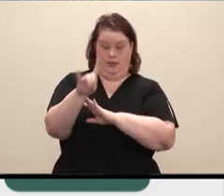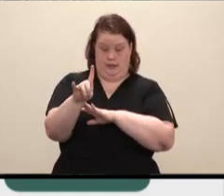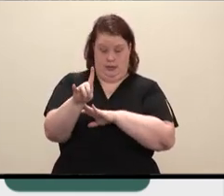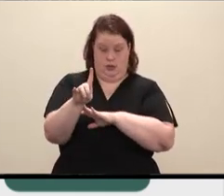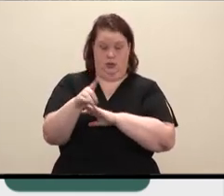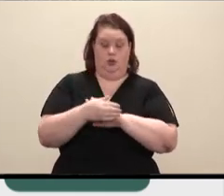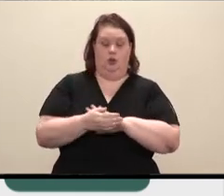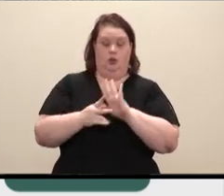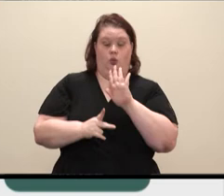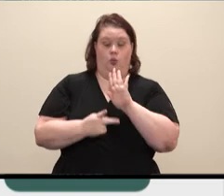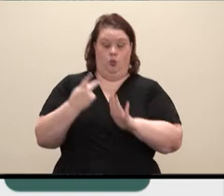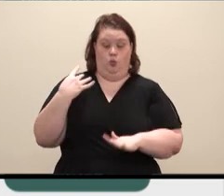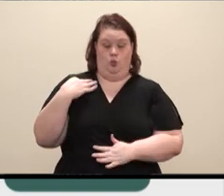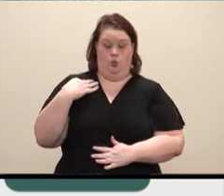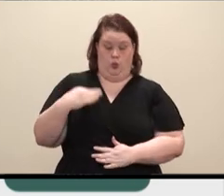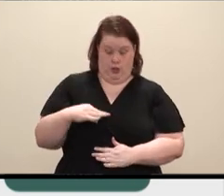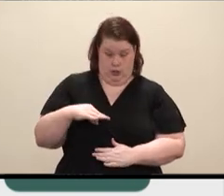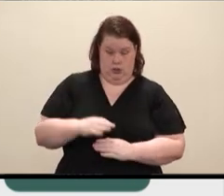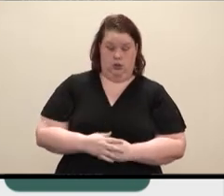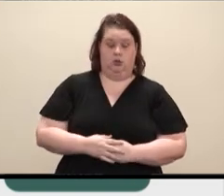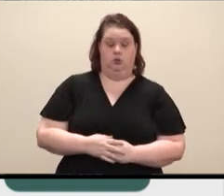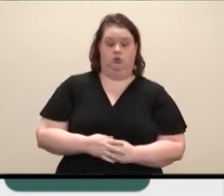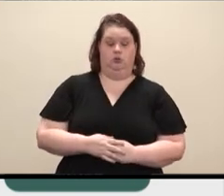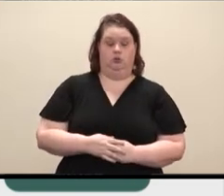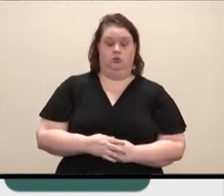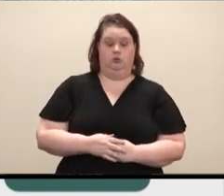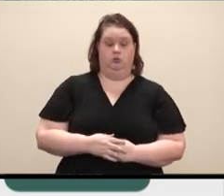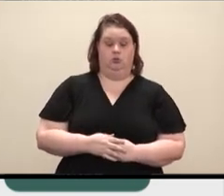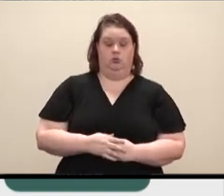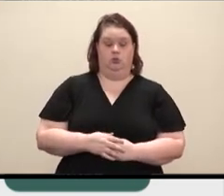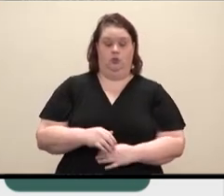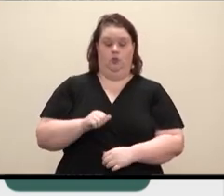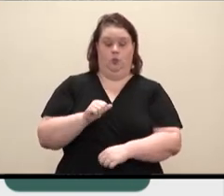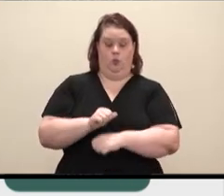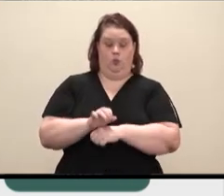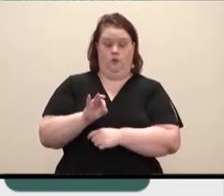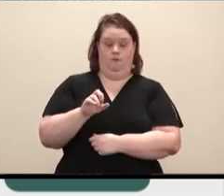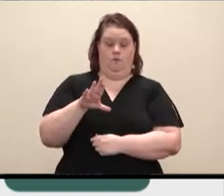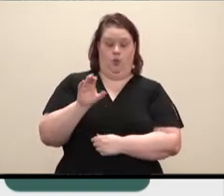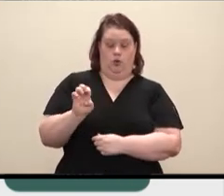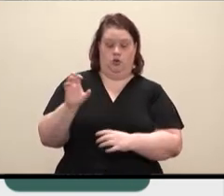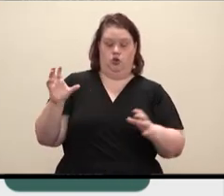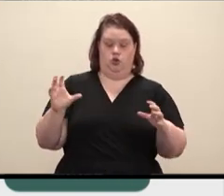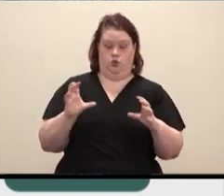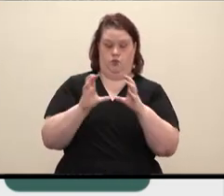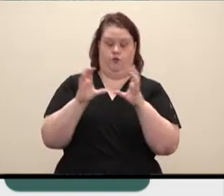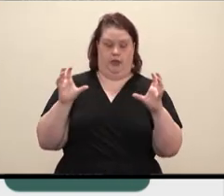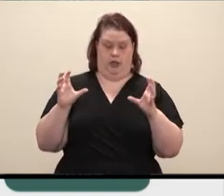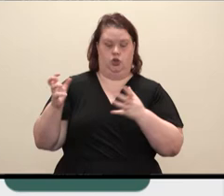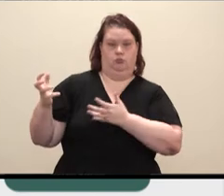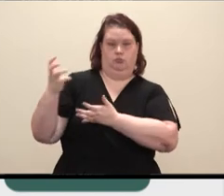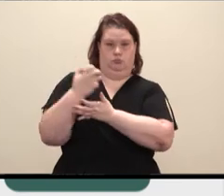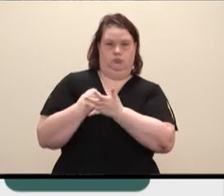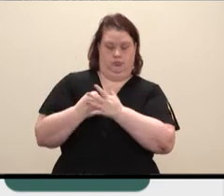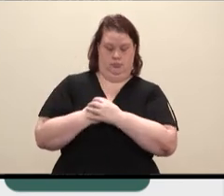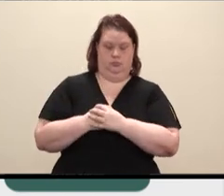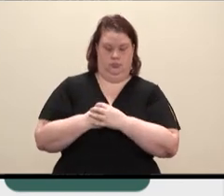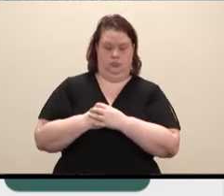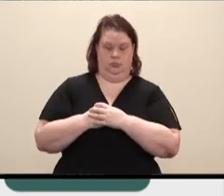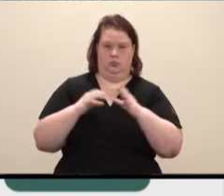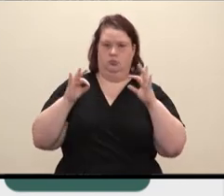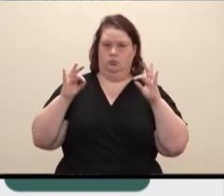dual credit, and also earning that workforce certification. And so it fit in perfectly to